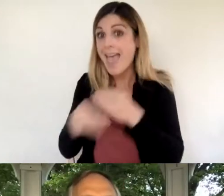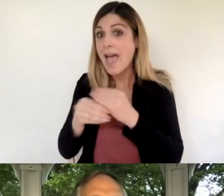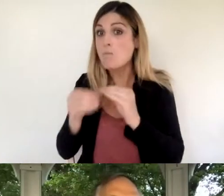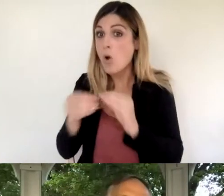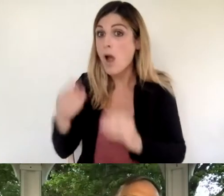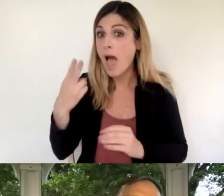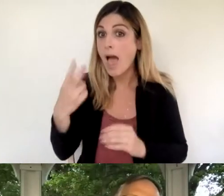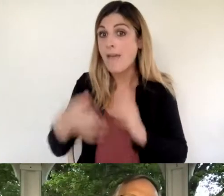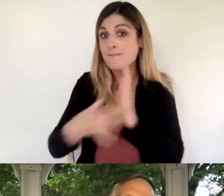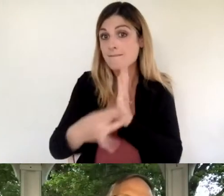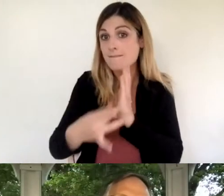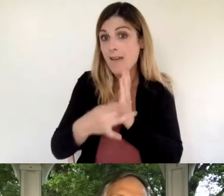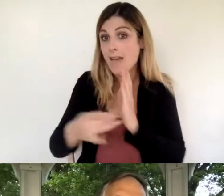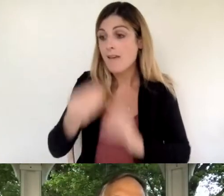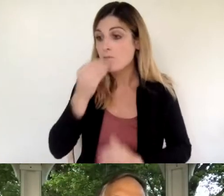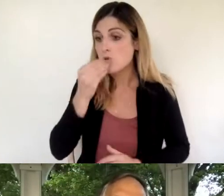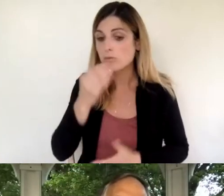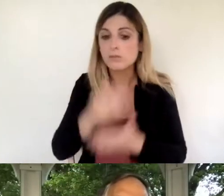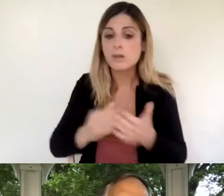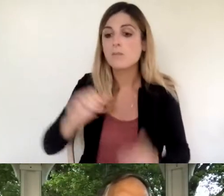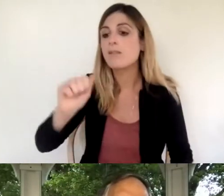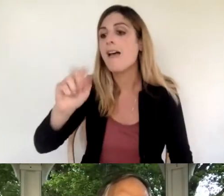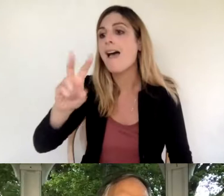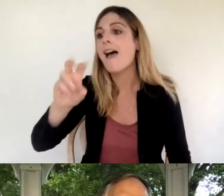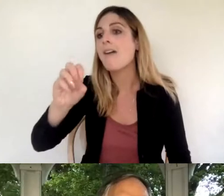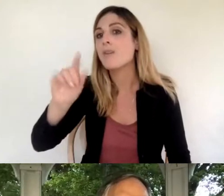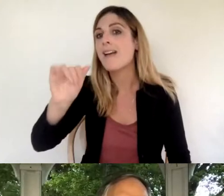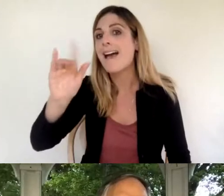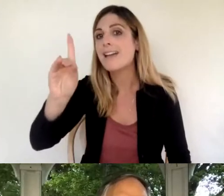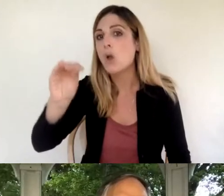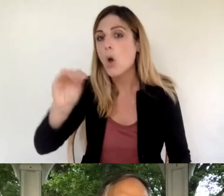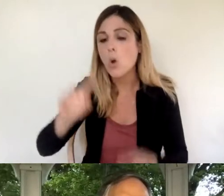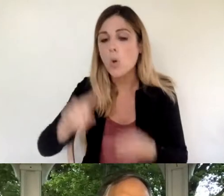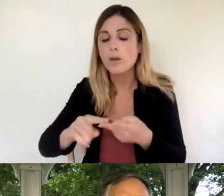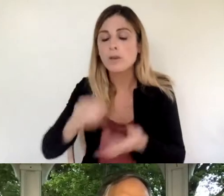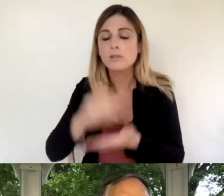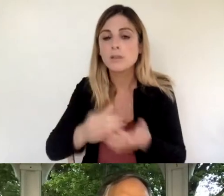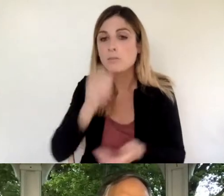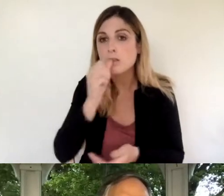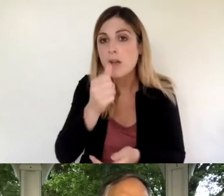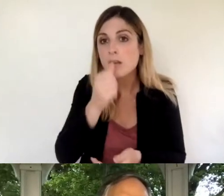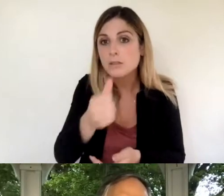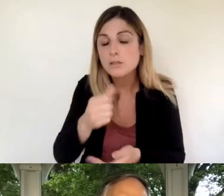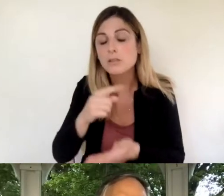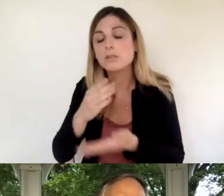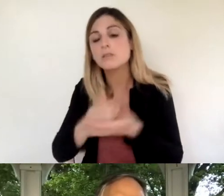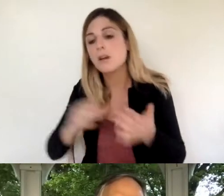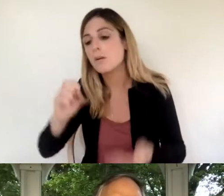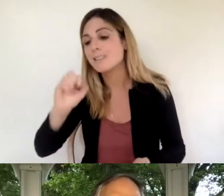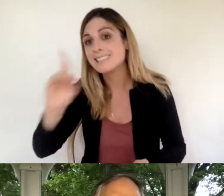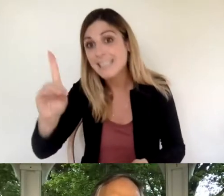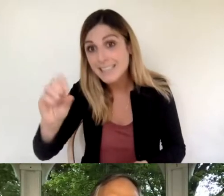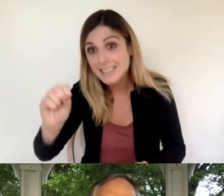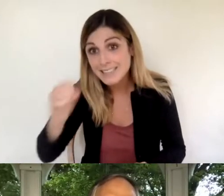bit of nuts and seeds, you know, especially if you are eating a diet for reducing heart disease or reversing